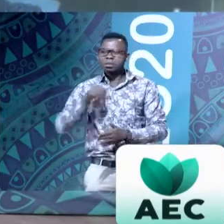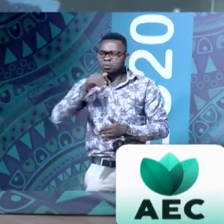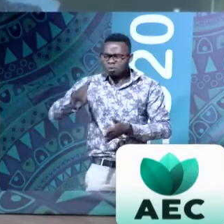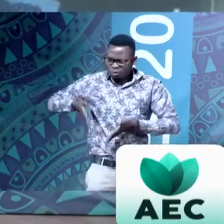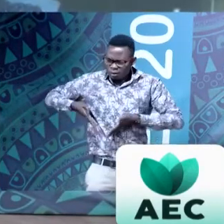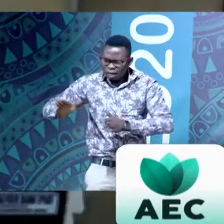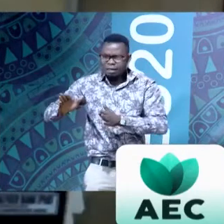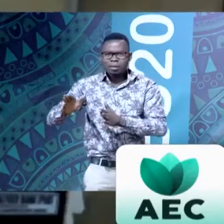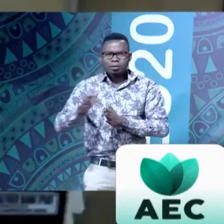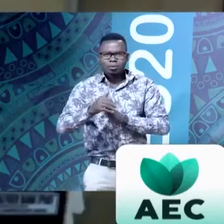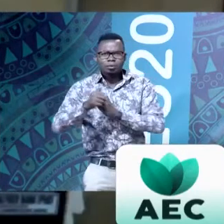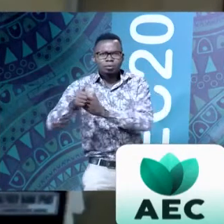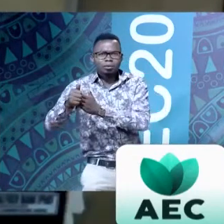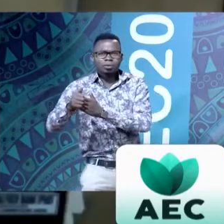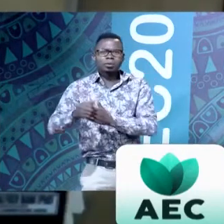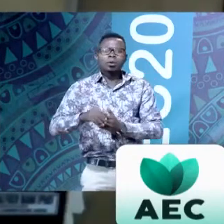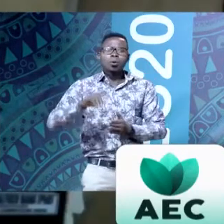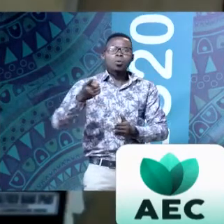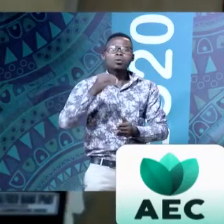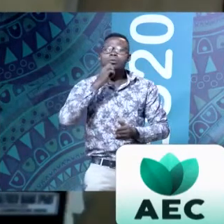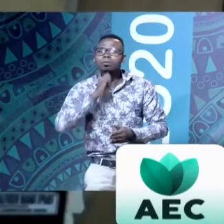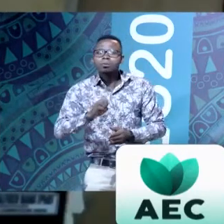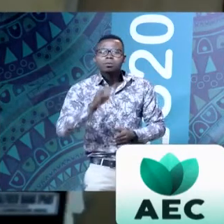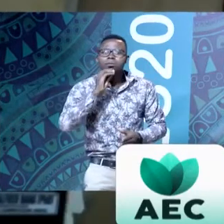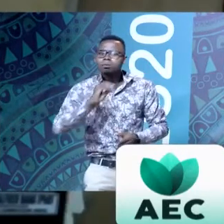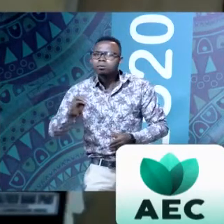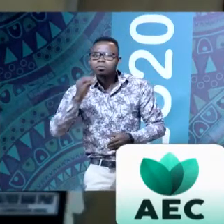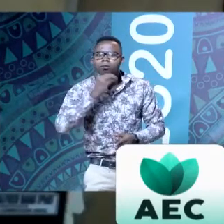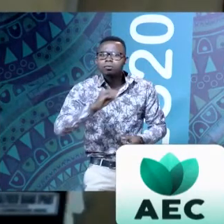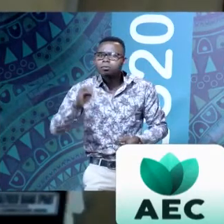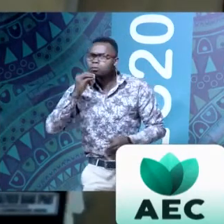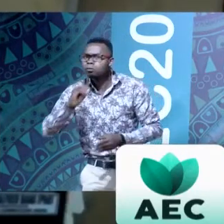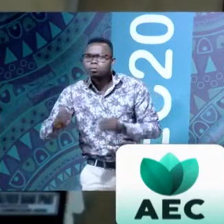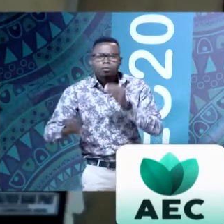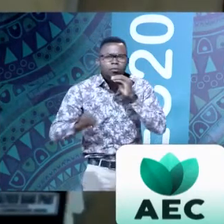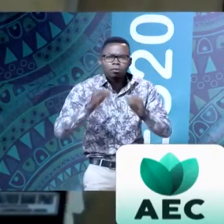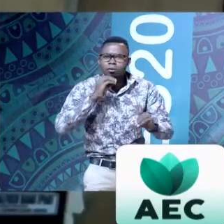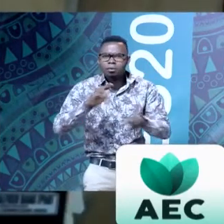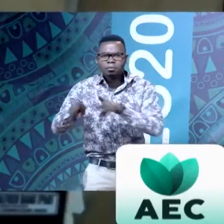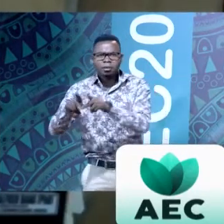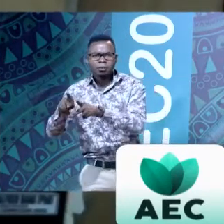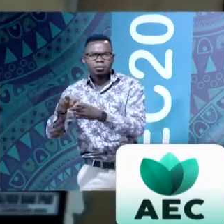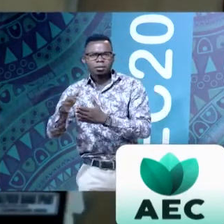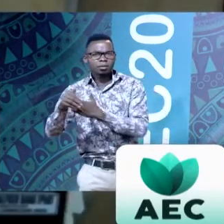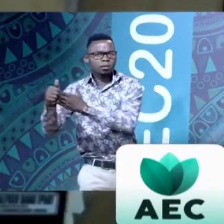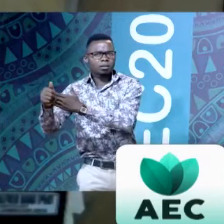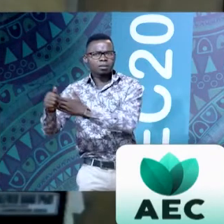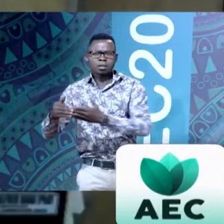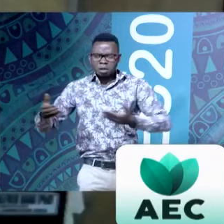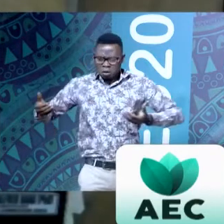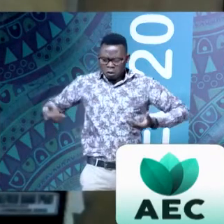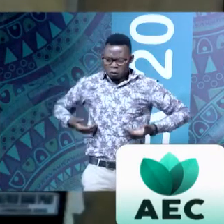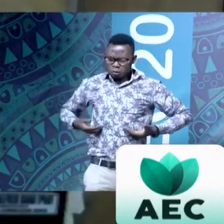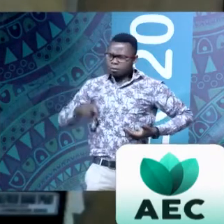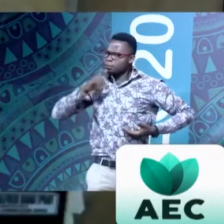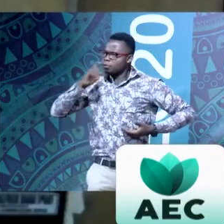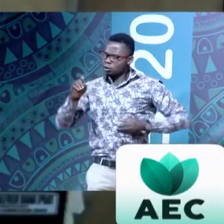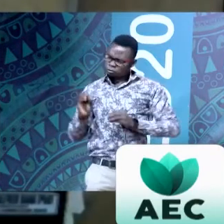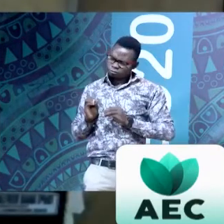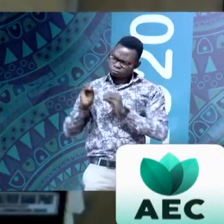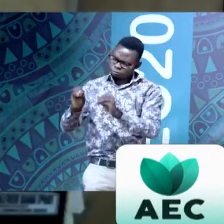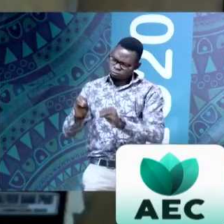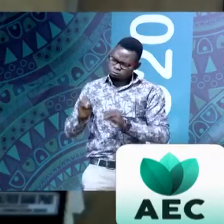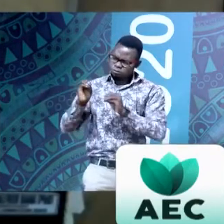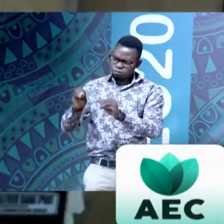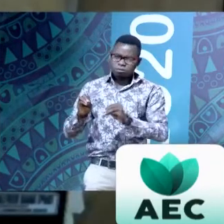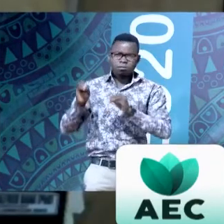my own country, we have about 14 million youths who are underemployed by World Bank